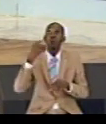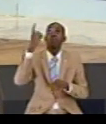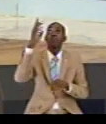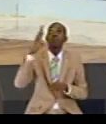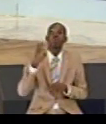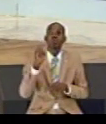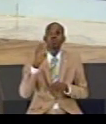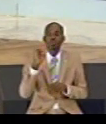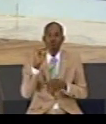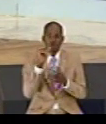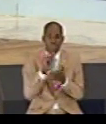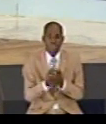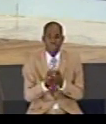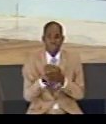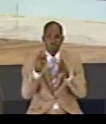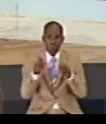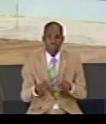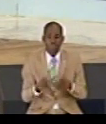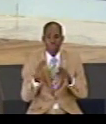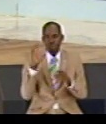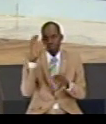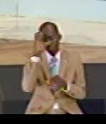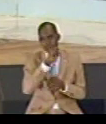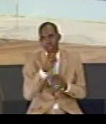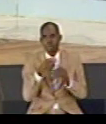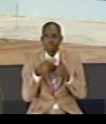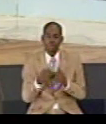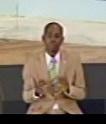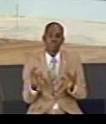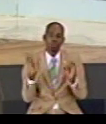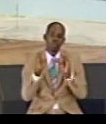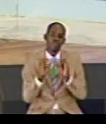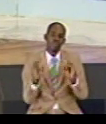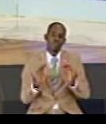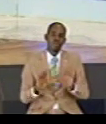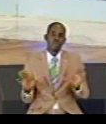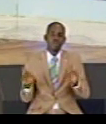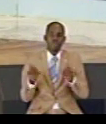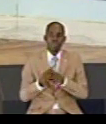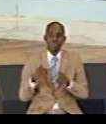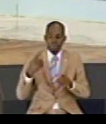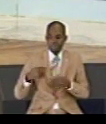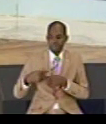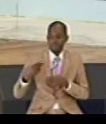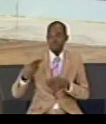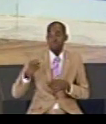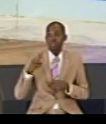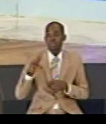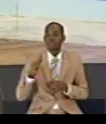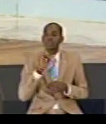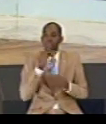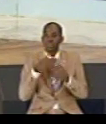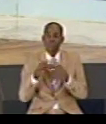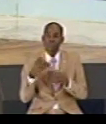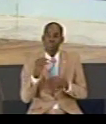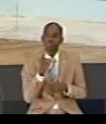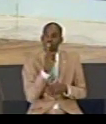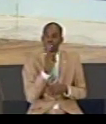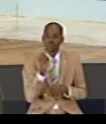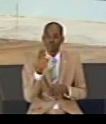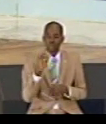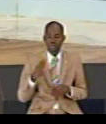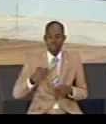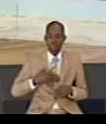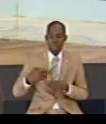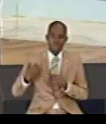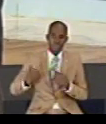loses nothing. As the heart panteth after the water brooks, so panteth my soul after thee,